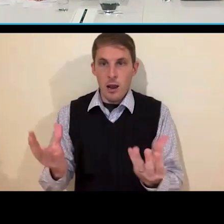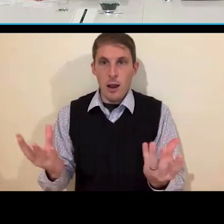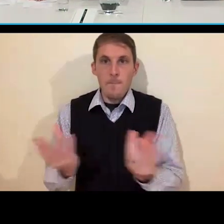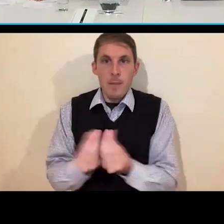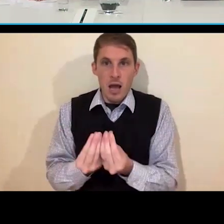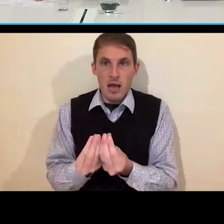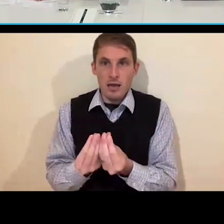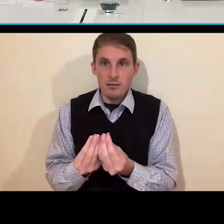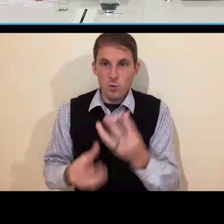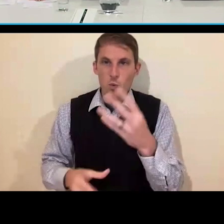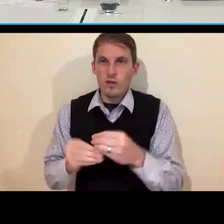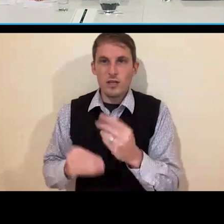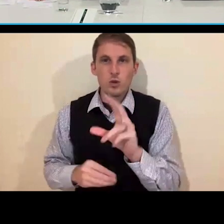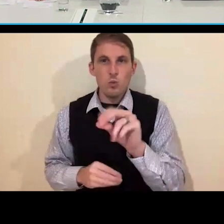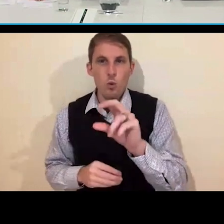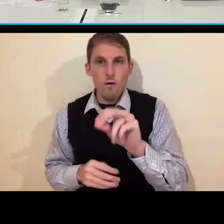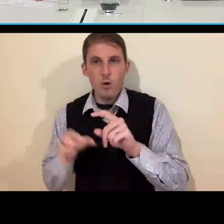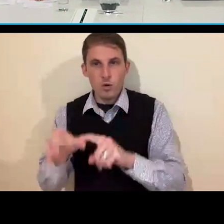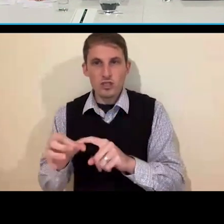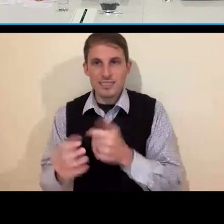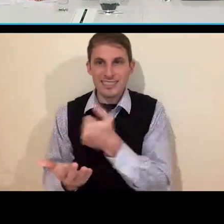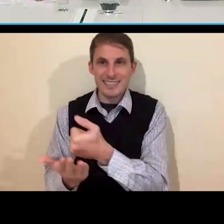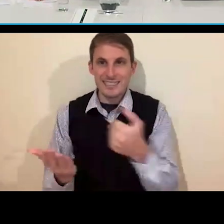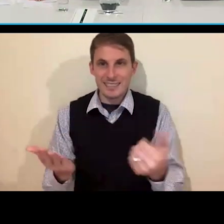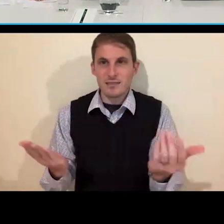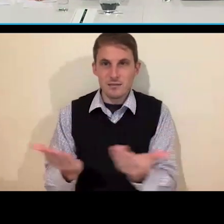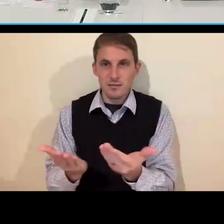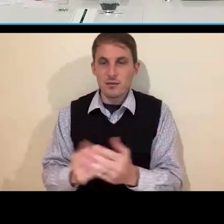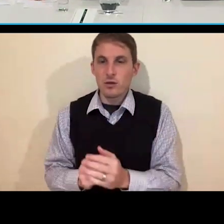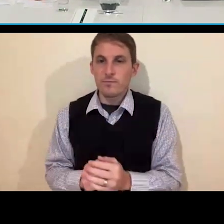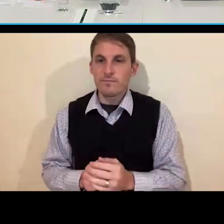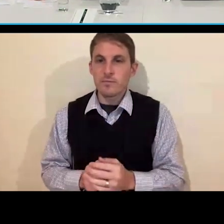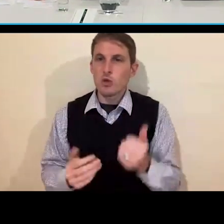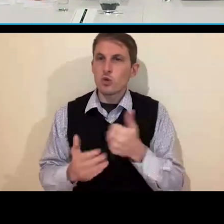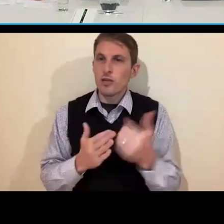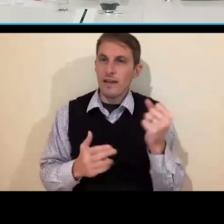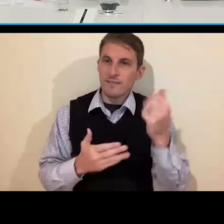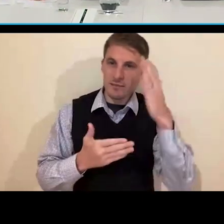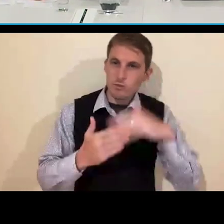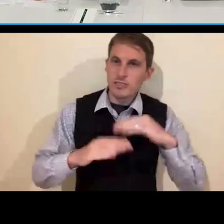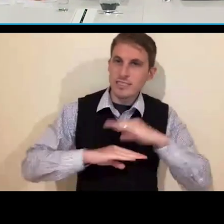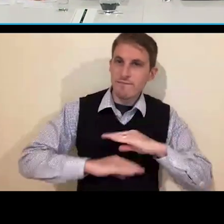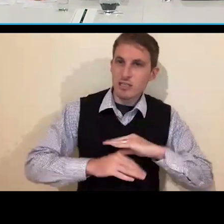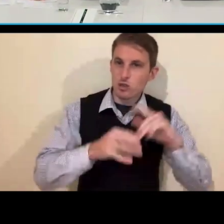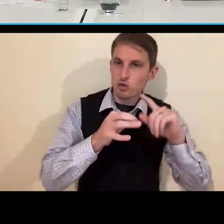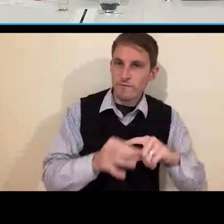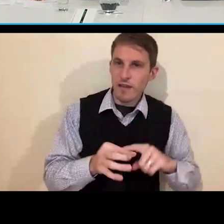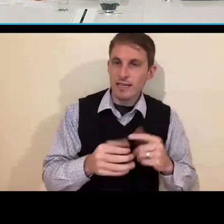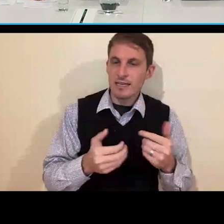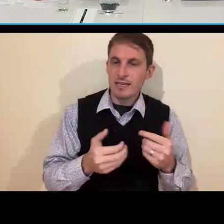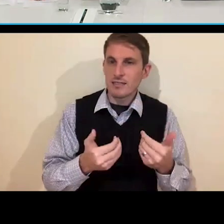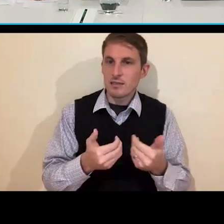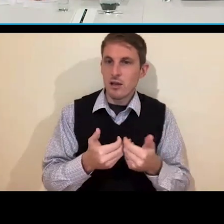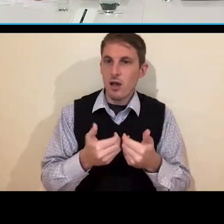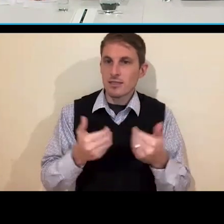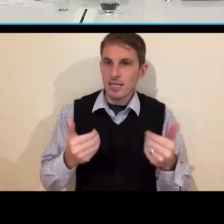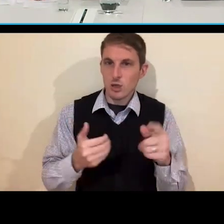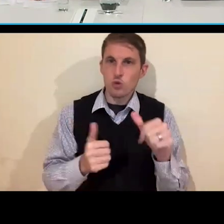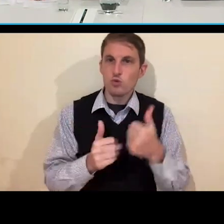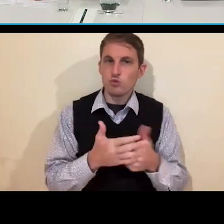in just 12 questions, whereas often you'll come across experience or satisfaction surveys that in isolation would be a lot